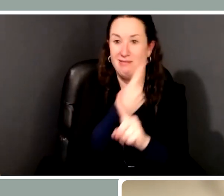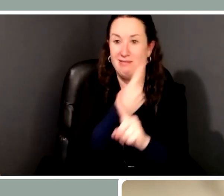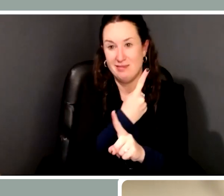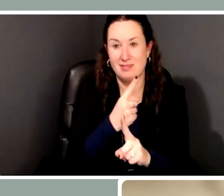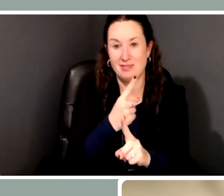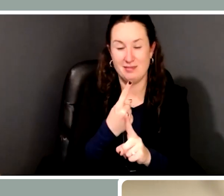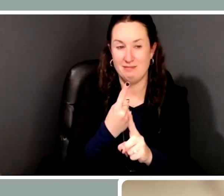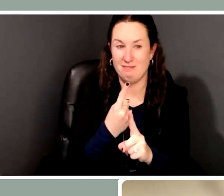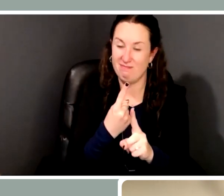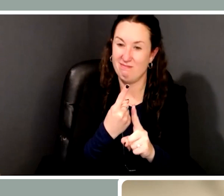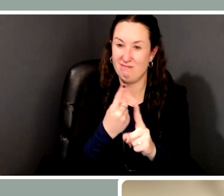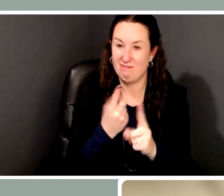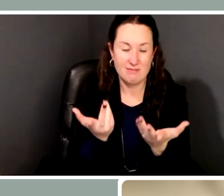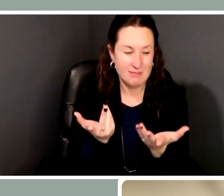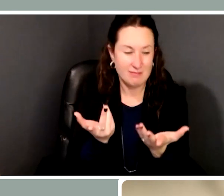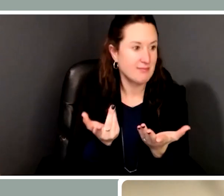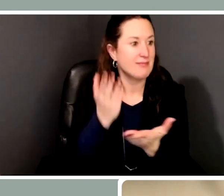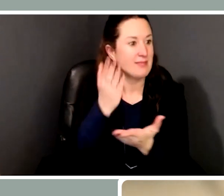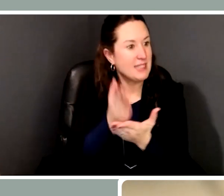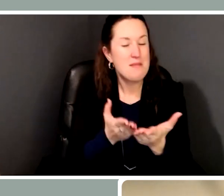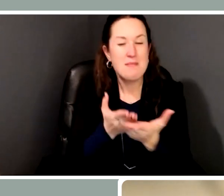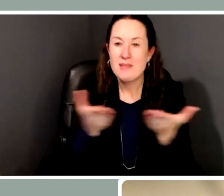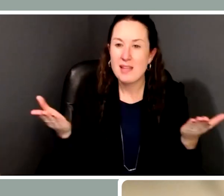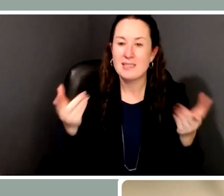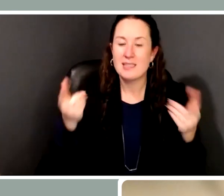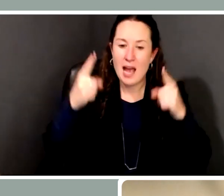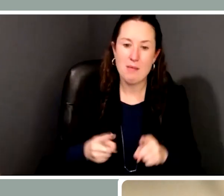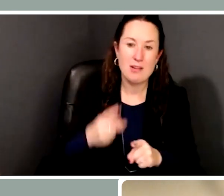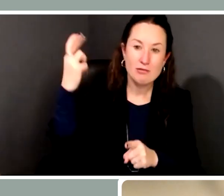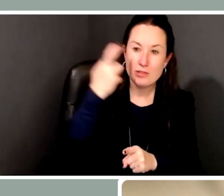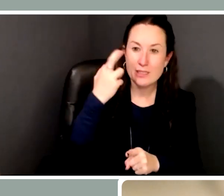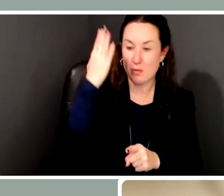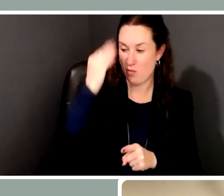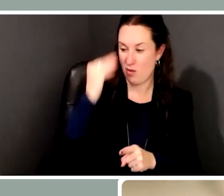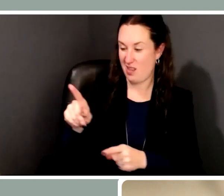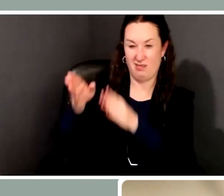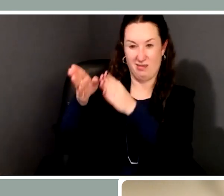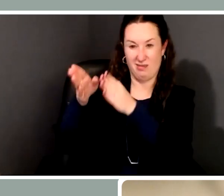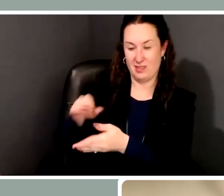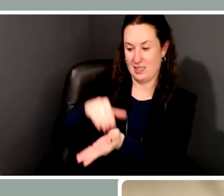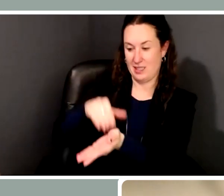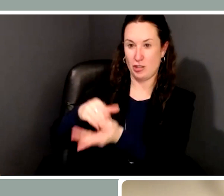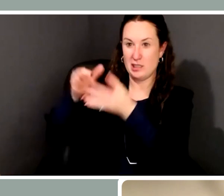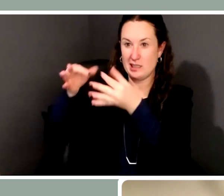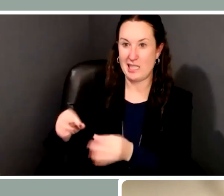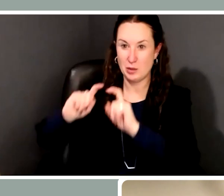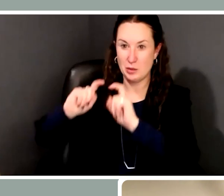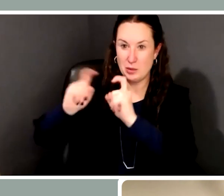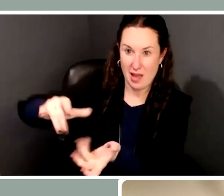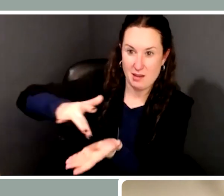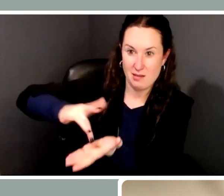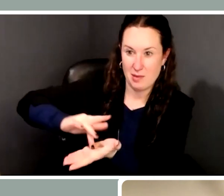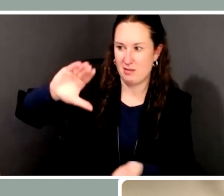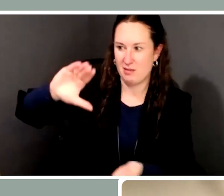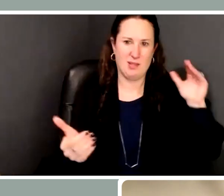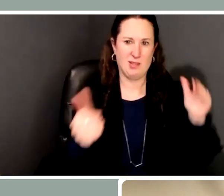are there might be reasons why an individual doctor decides to give somebody one drug versus another drug. And because